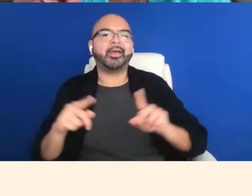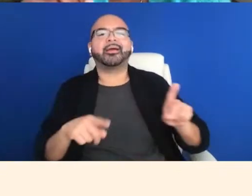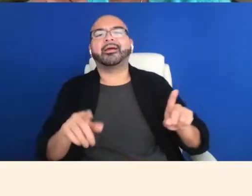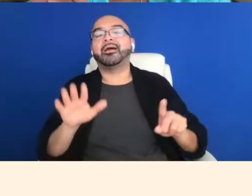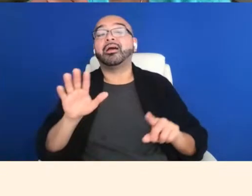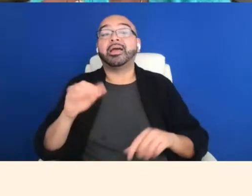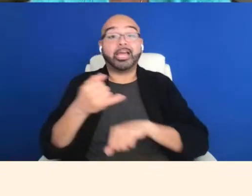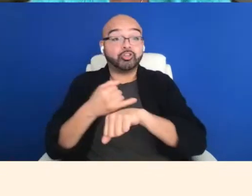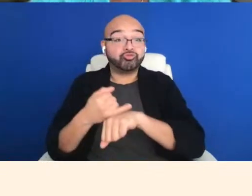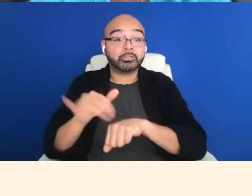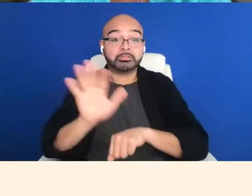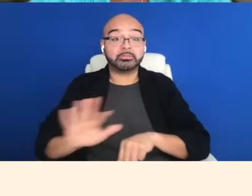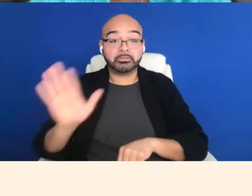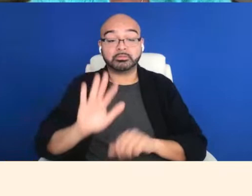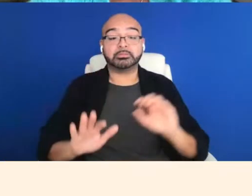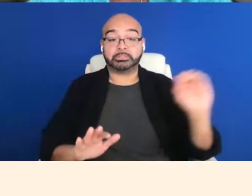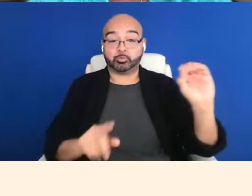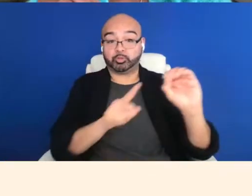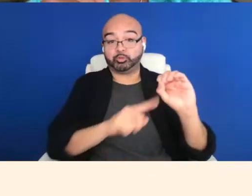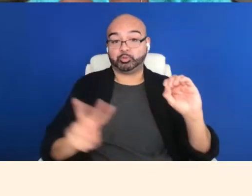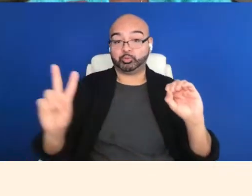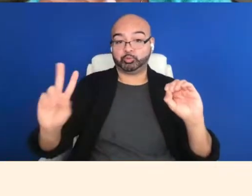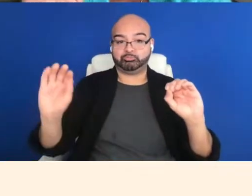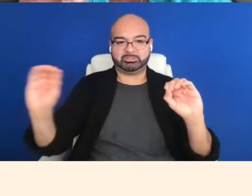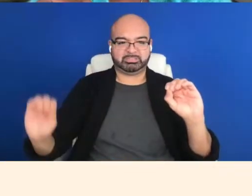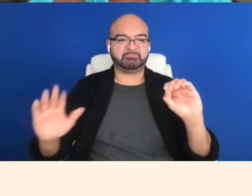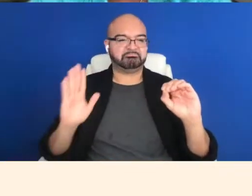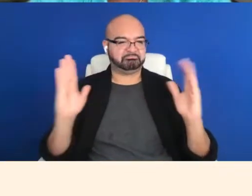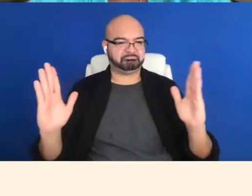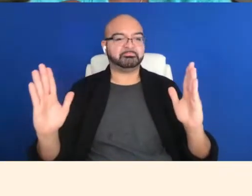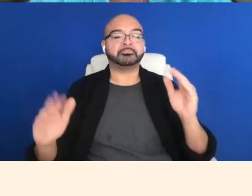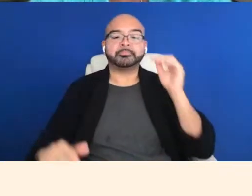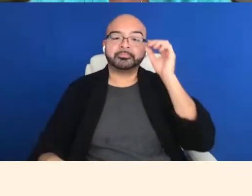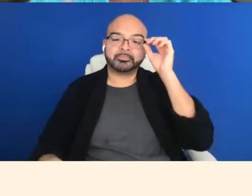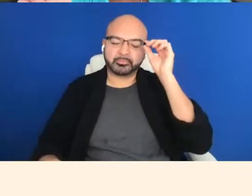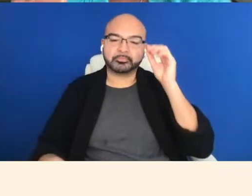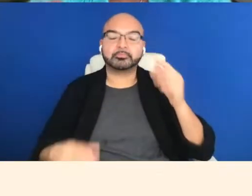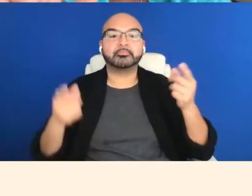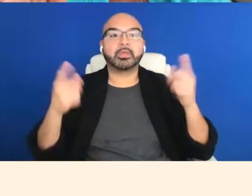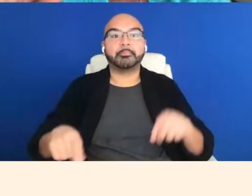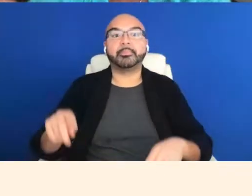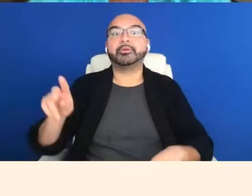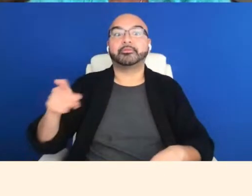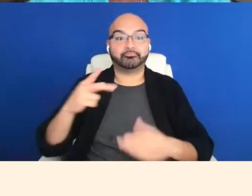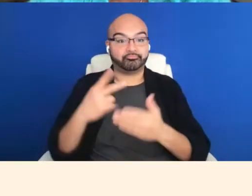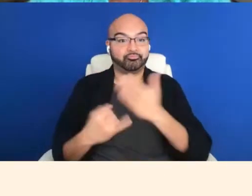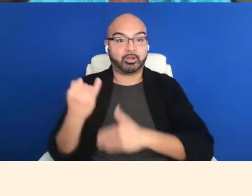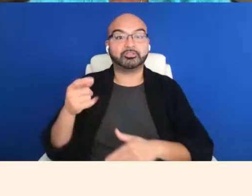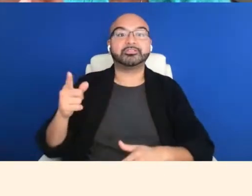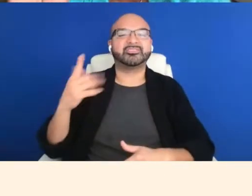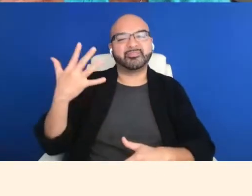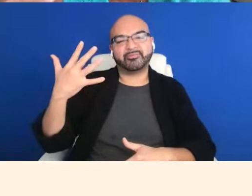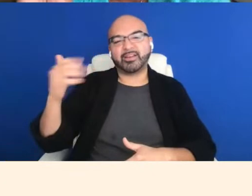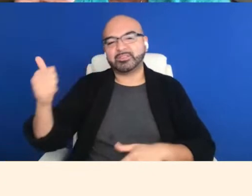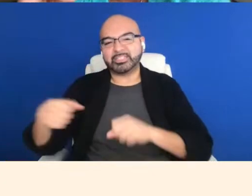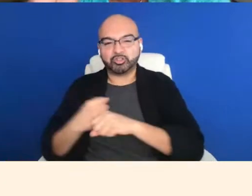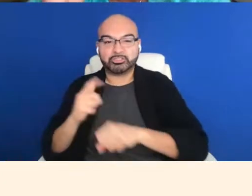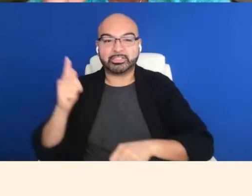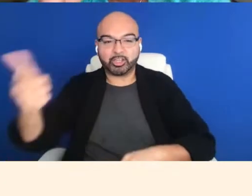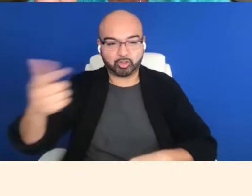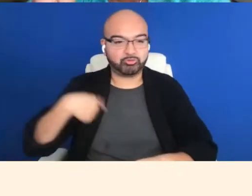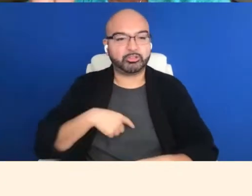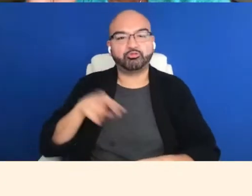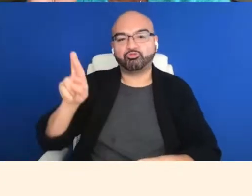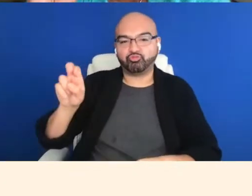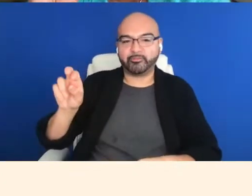and 2%. When we refinance our projects about 5 or 10 years down the line, we do expect